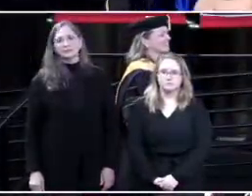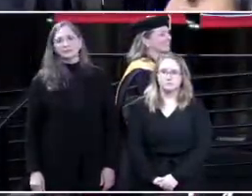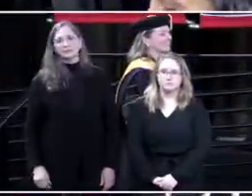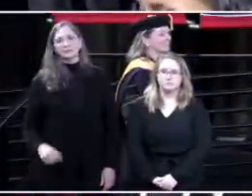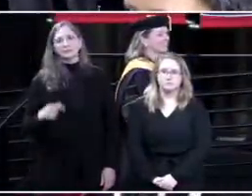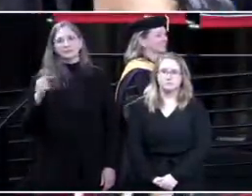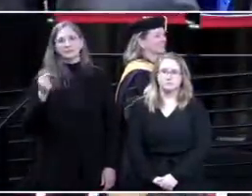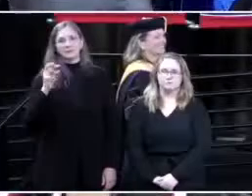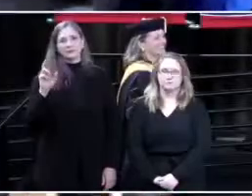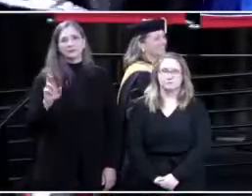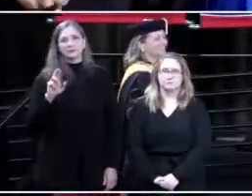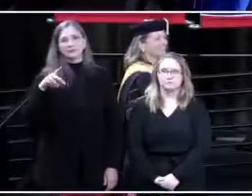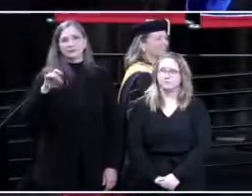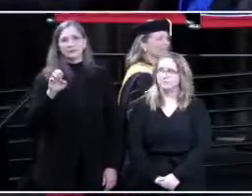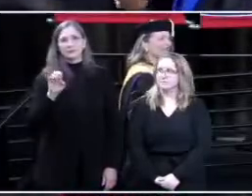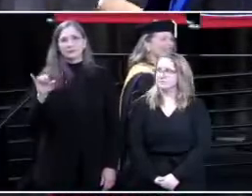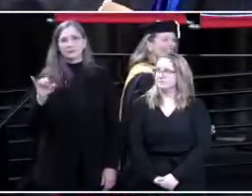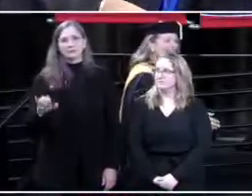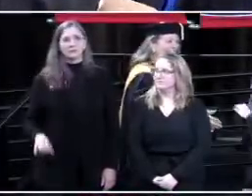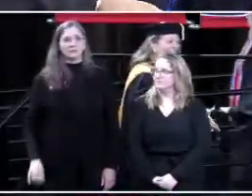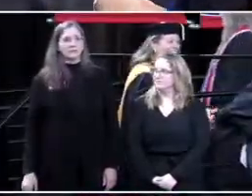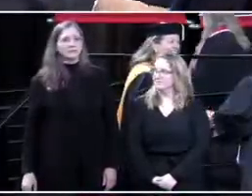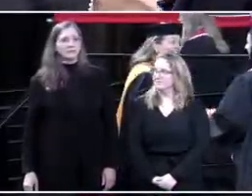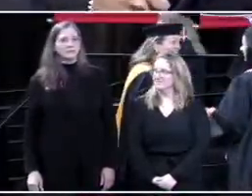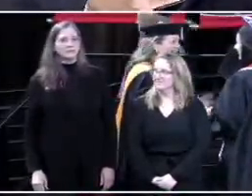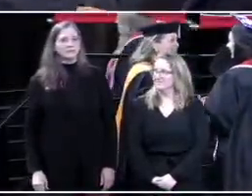Griffin Richard Conroy,